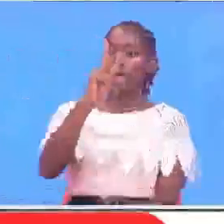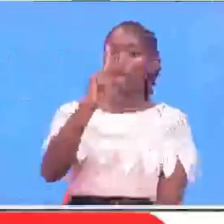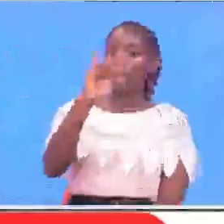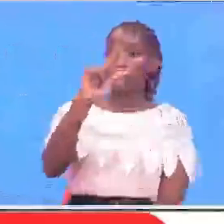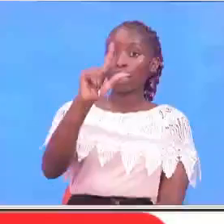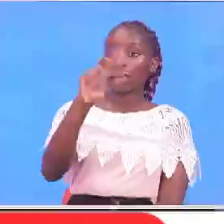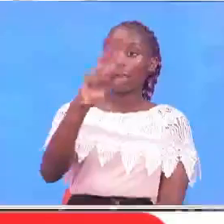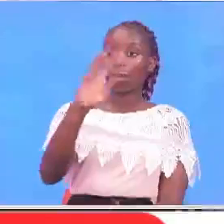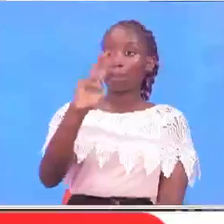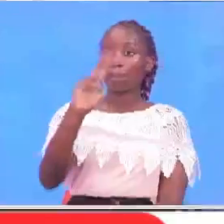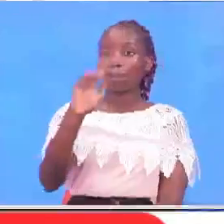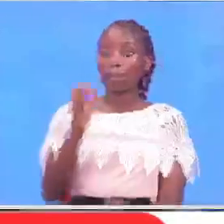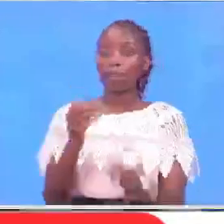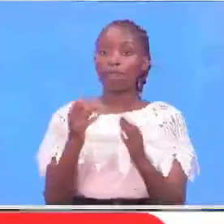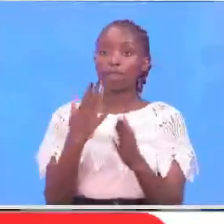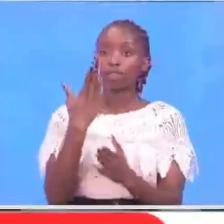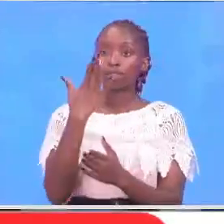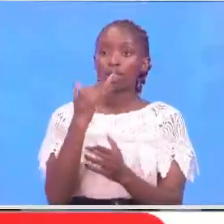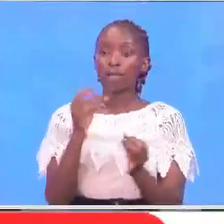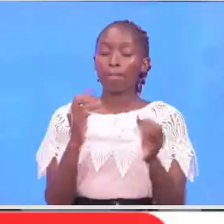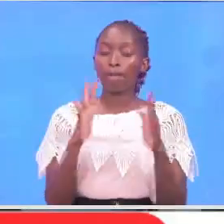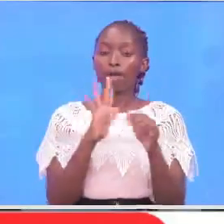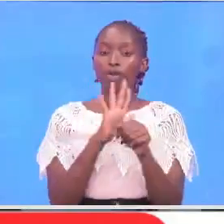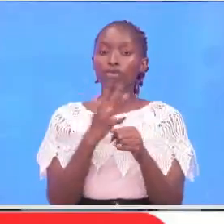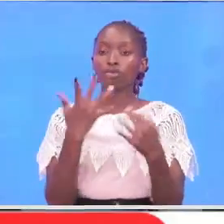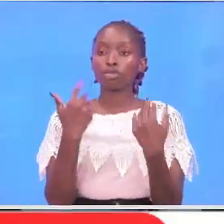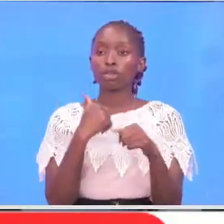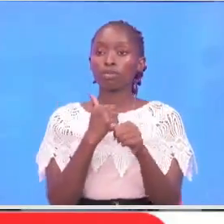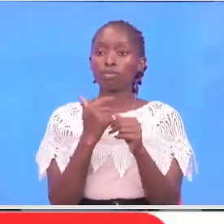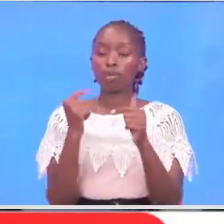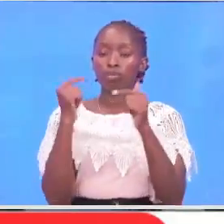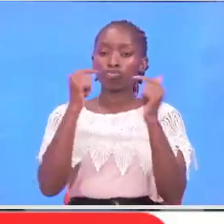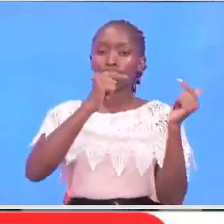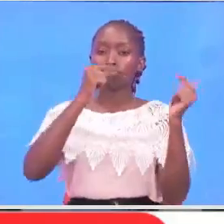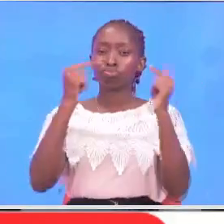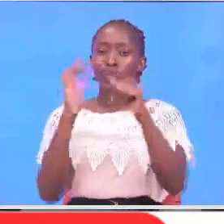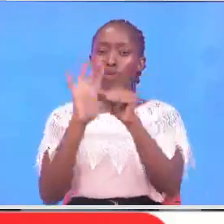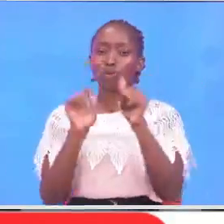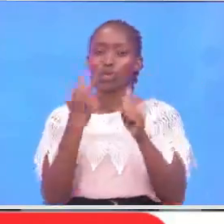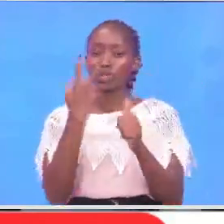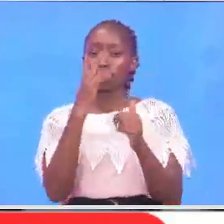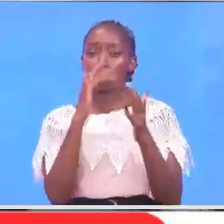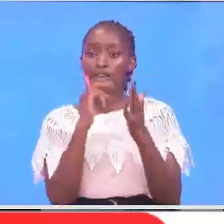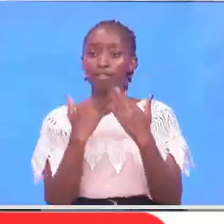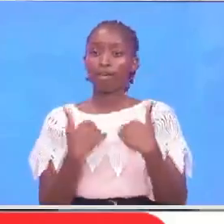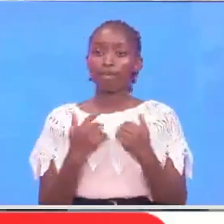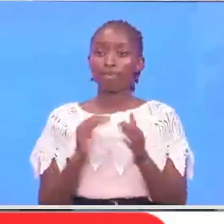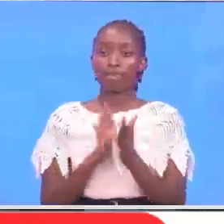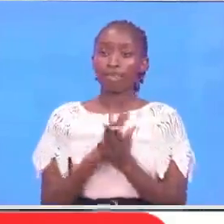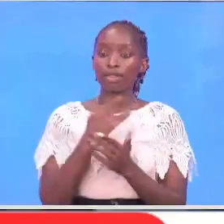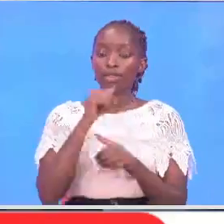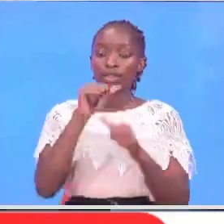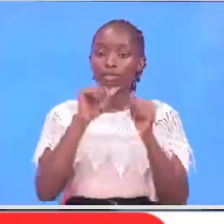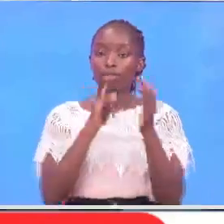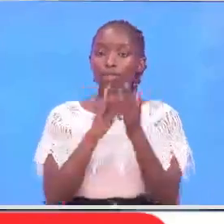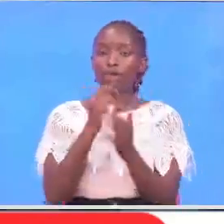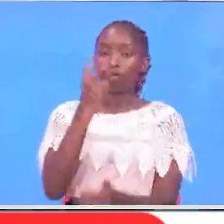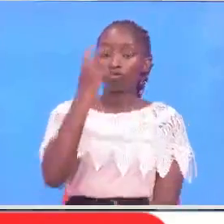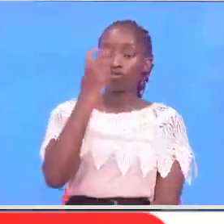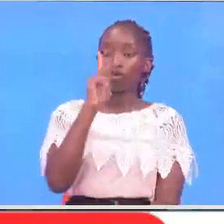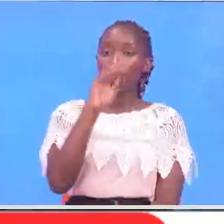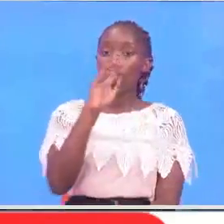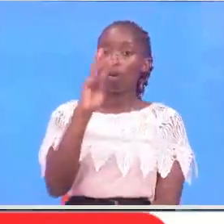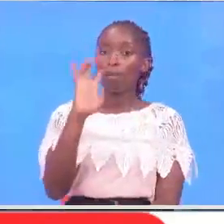wa EACC Twali Mbarak, akithibitisha vurugu zilizoshuhudiwa, amemshauri Inspekta Jenerali wa polisi Jafeth Kome